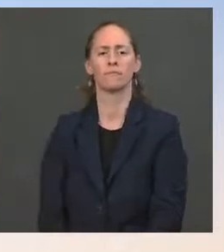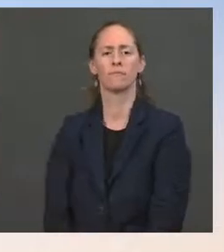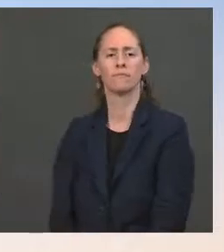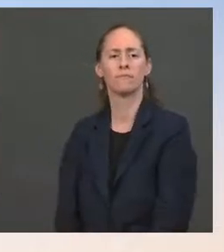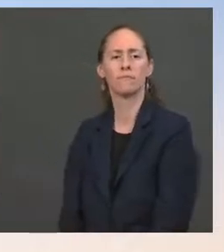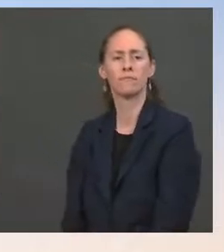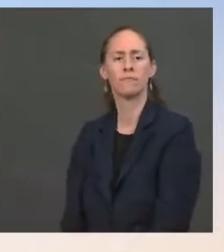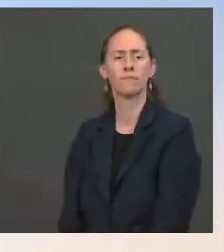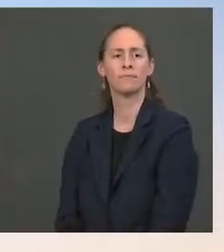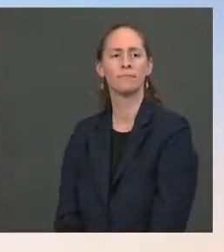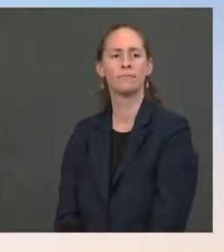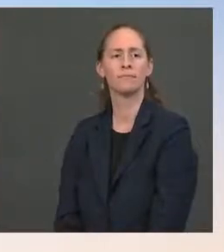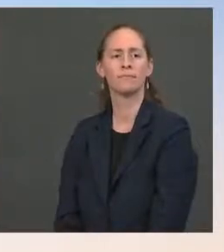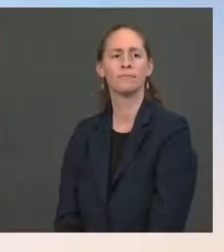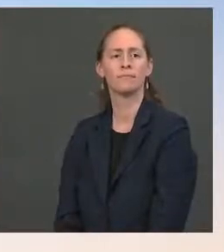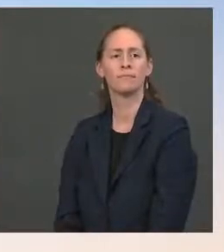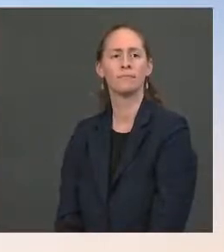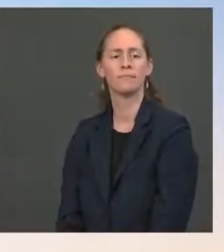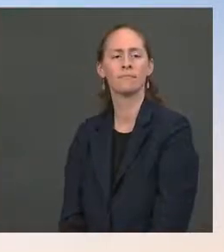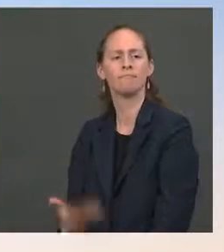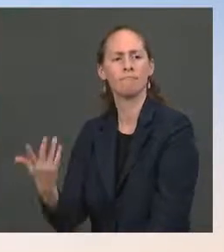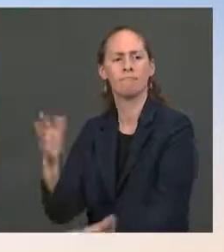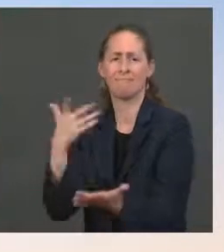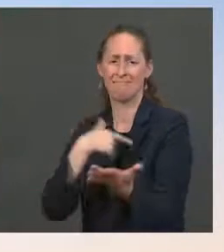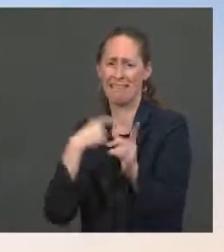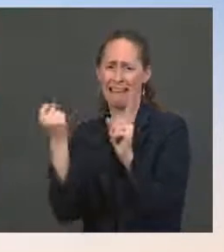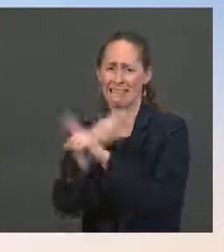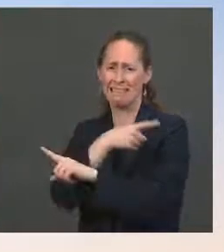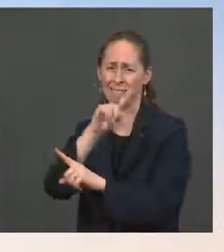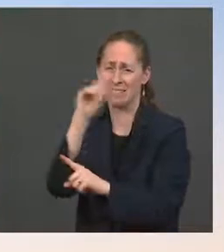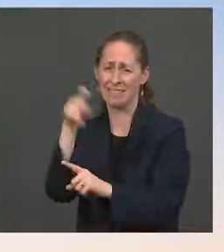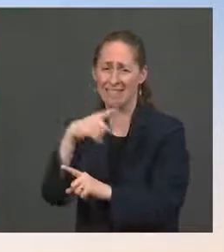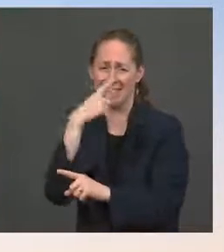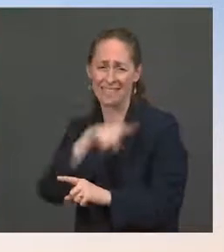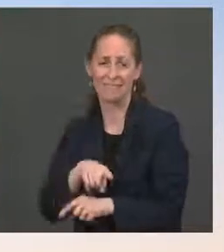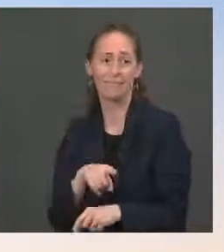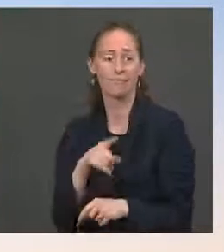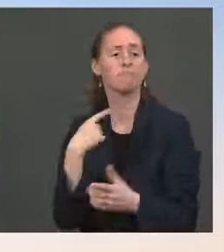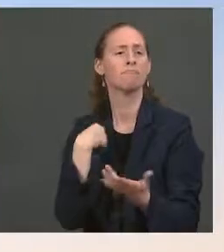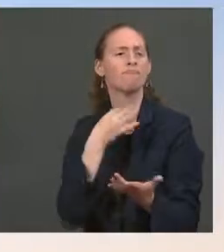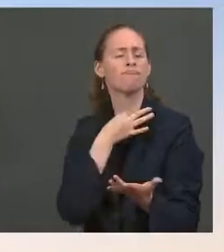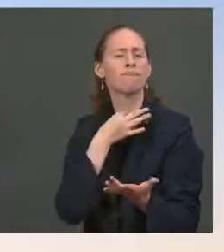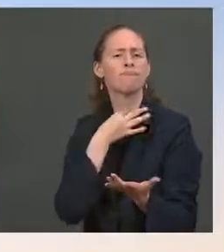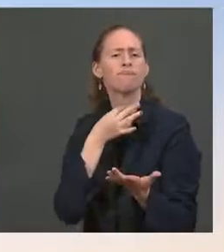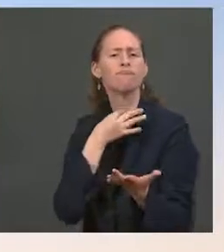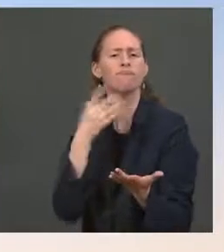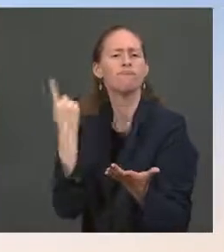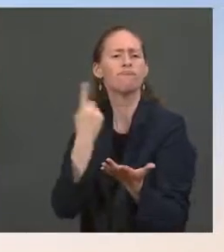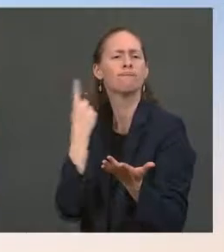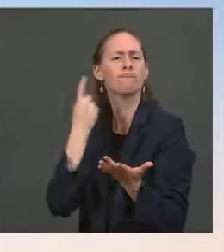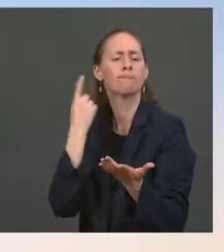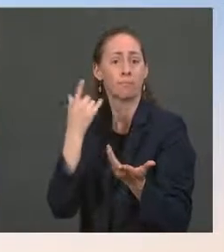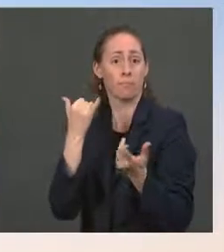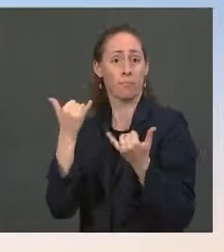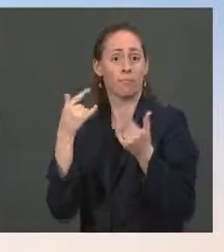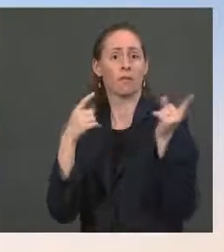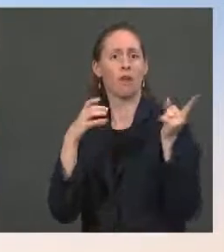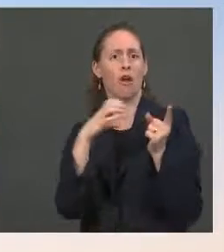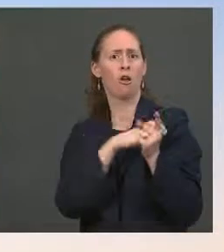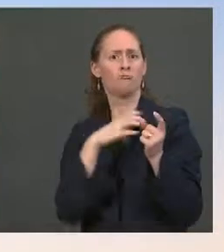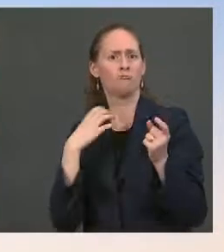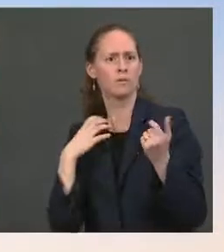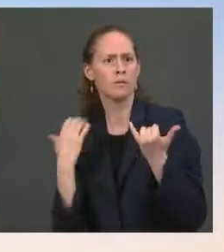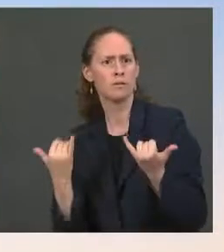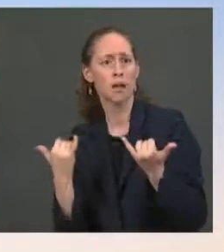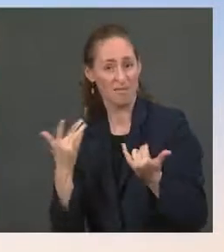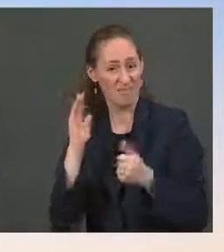question about the debt ceiling. It's okay. You have said in this room that you believe that the White House believes that Congress enacting a law is the only way to